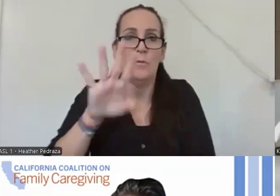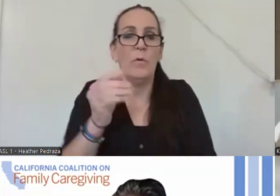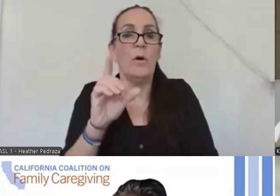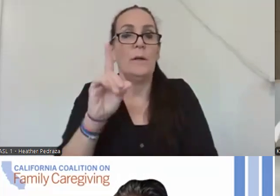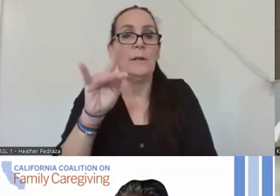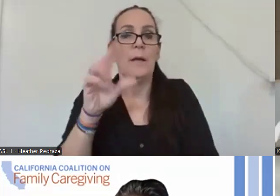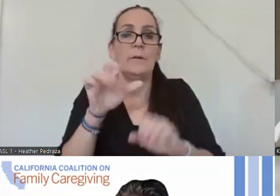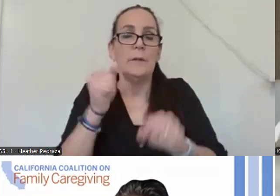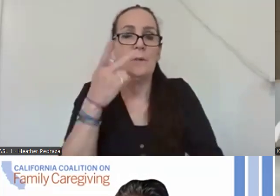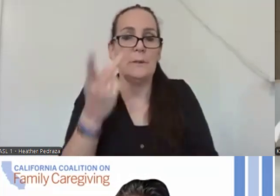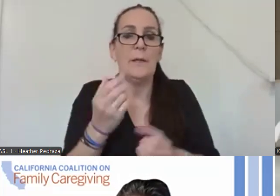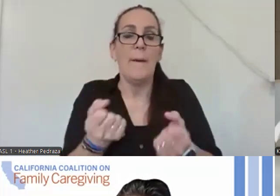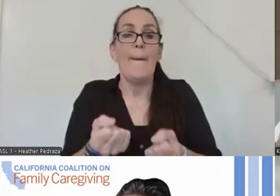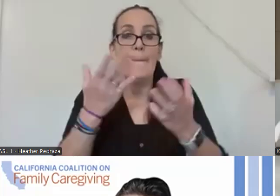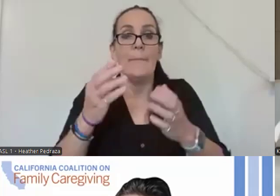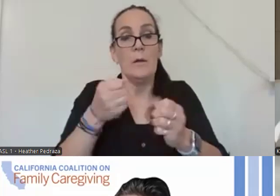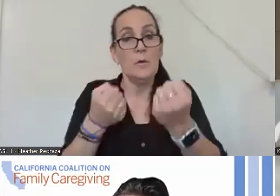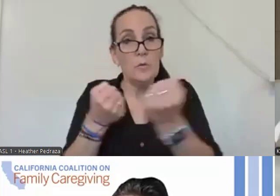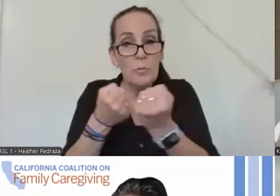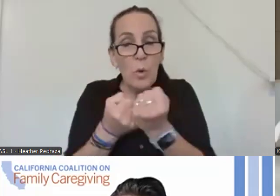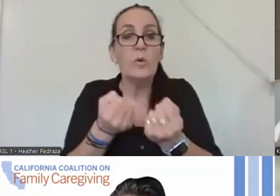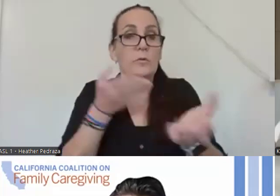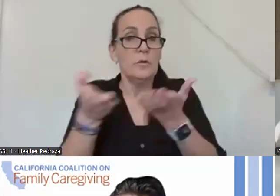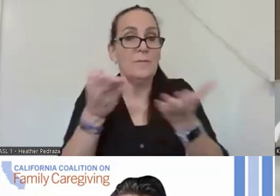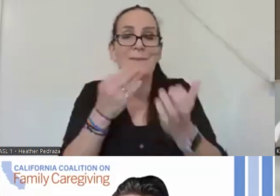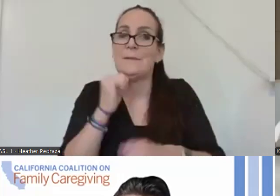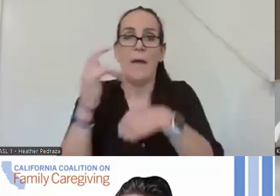services simply were not available. So, for